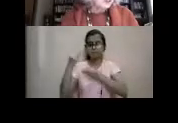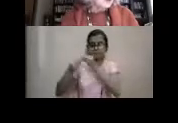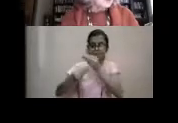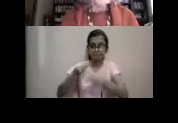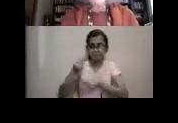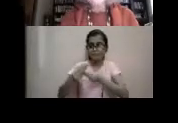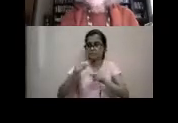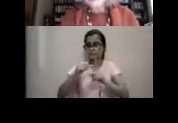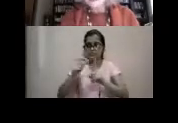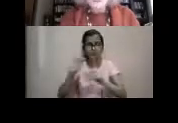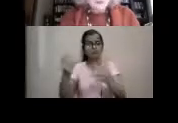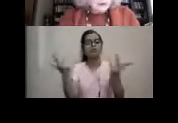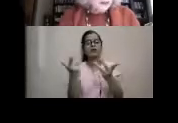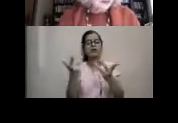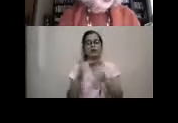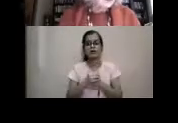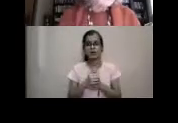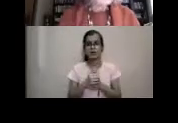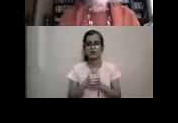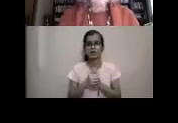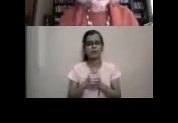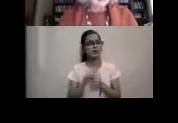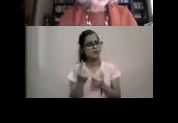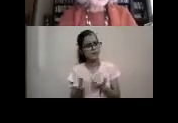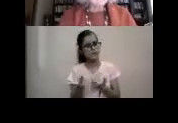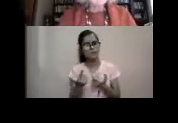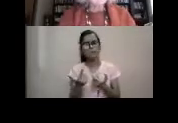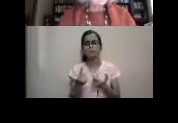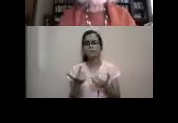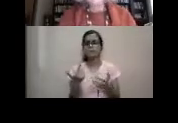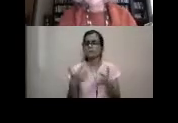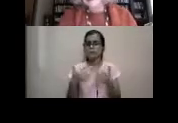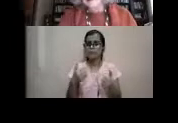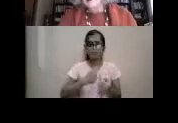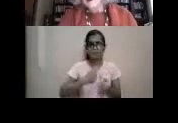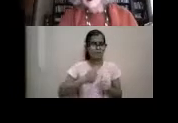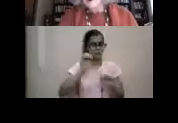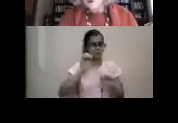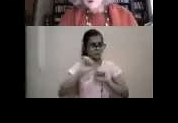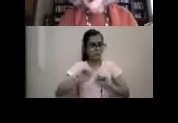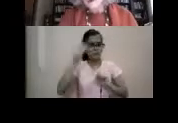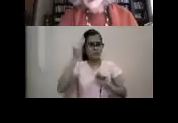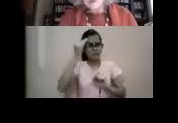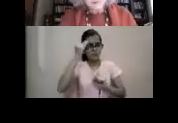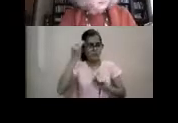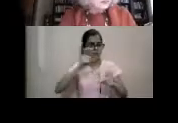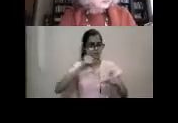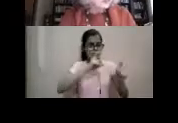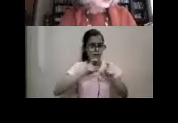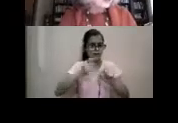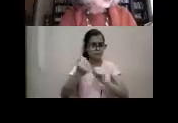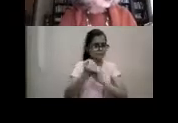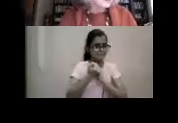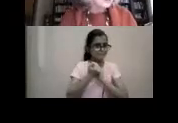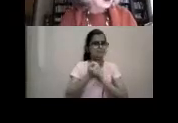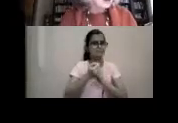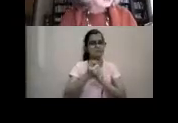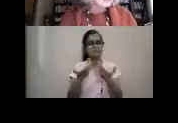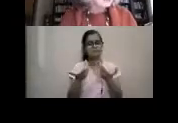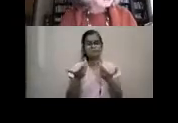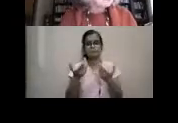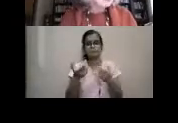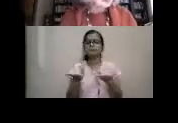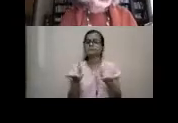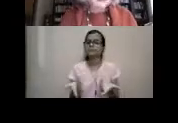theories, ones that have rarely acknowledged the need for care or the presence of disabled